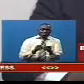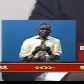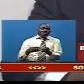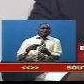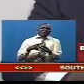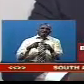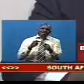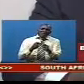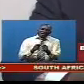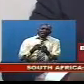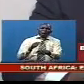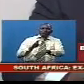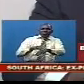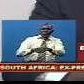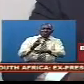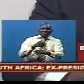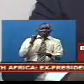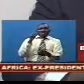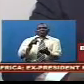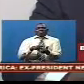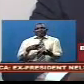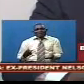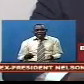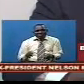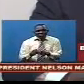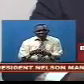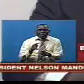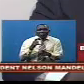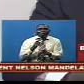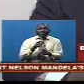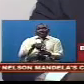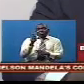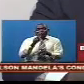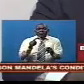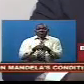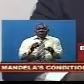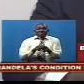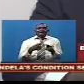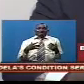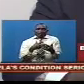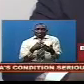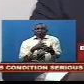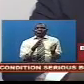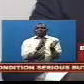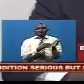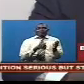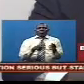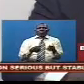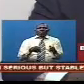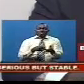retrieve, and also to deter others from tax evasion and